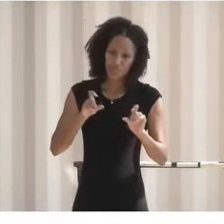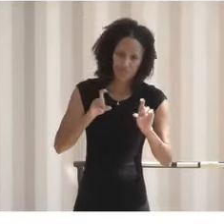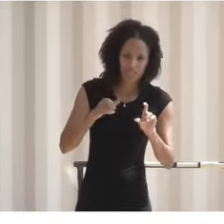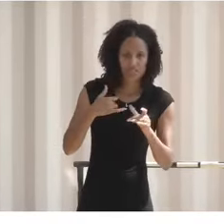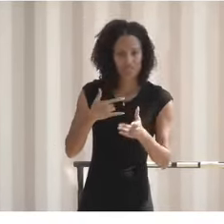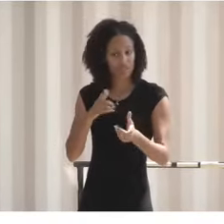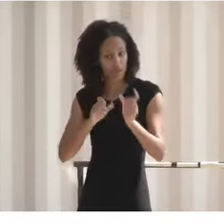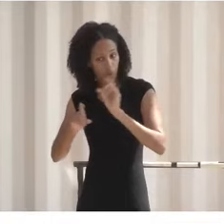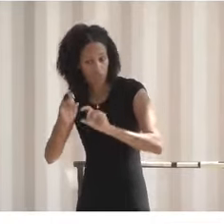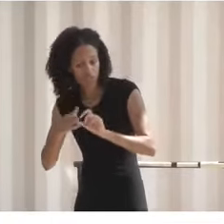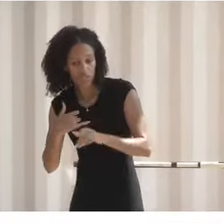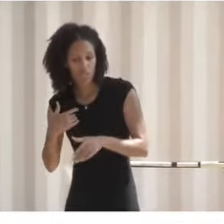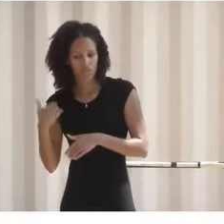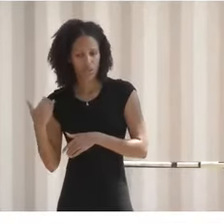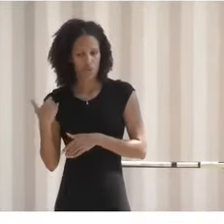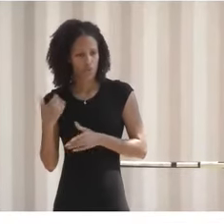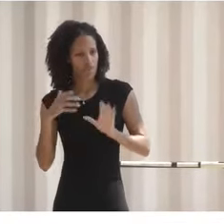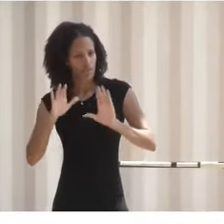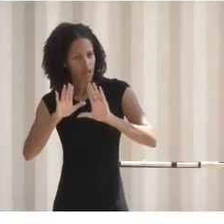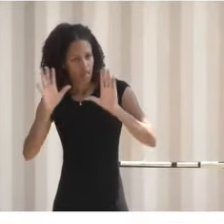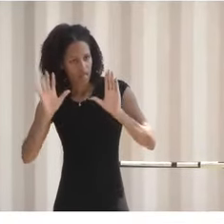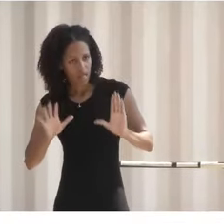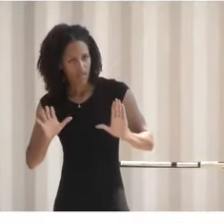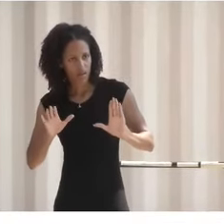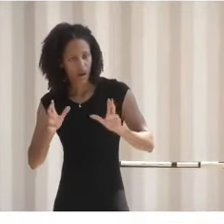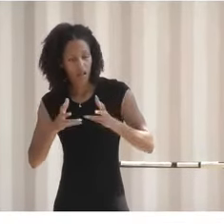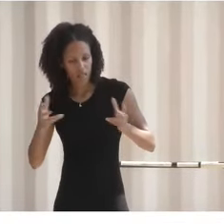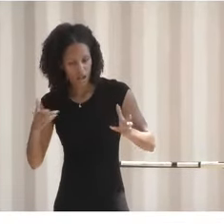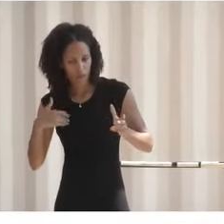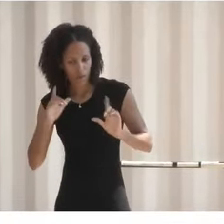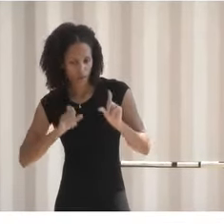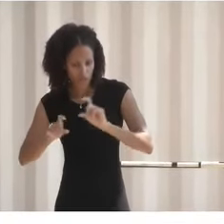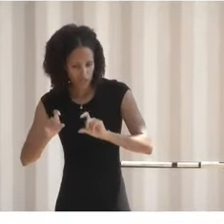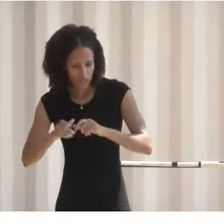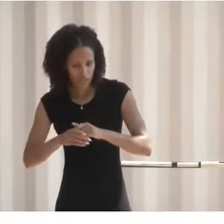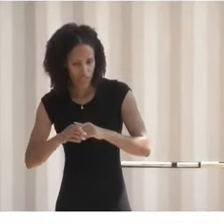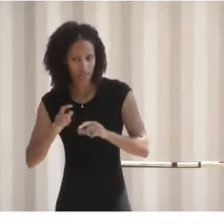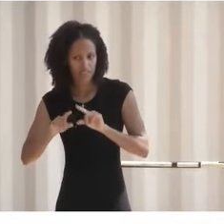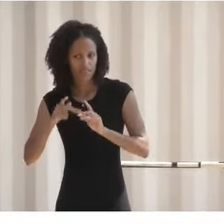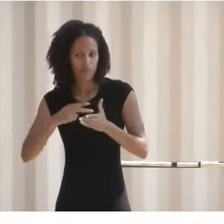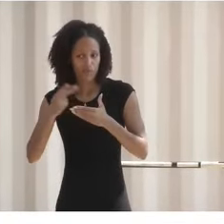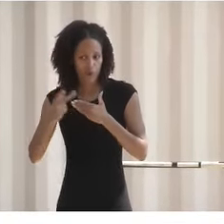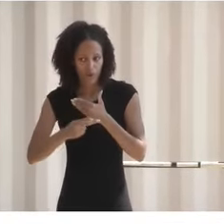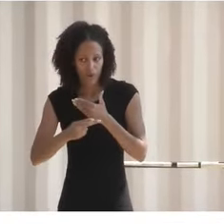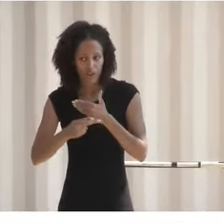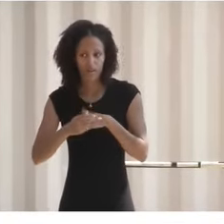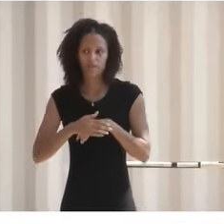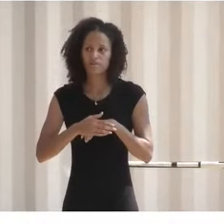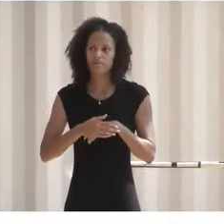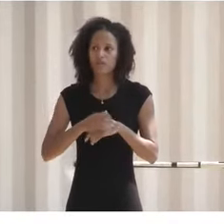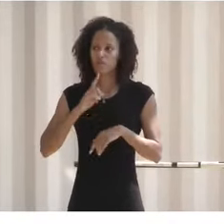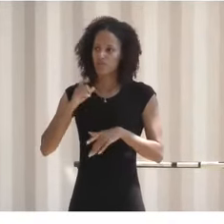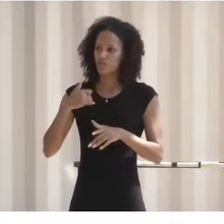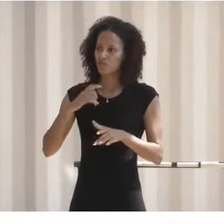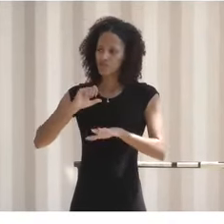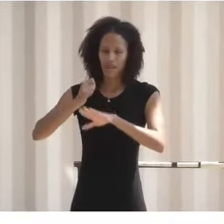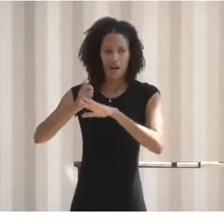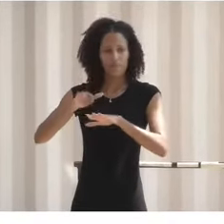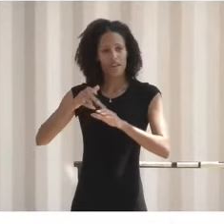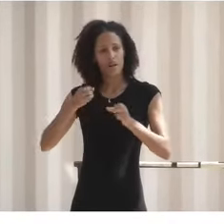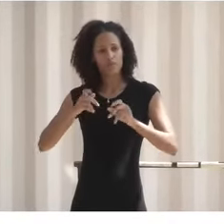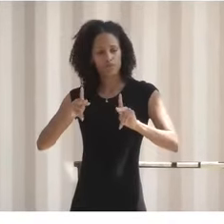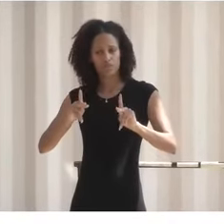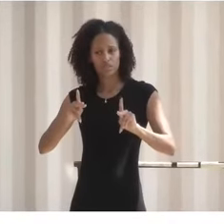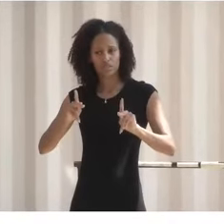youth a lot, with having different youth programs like career guidance to just broaden their